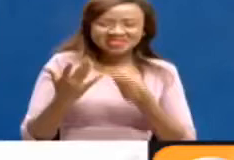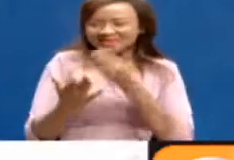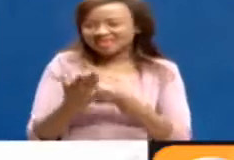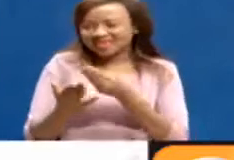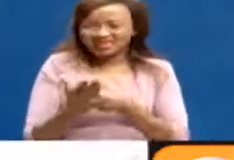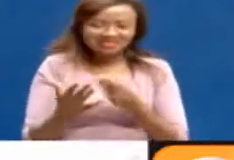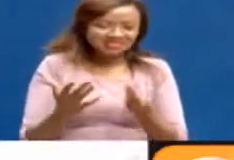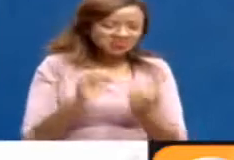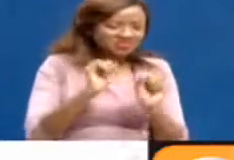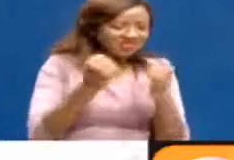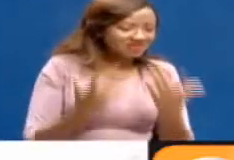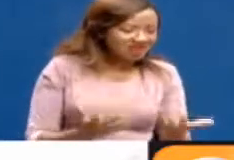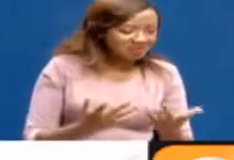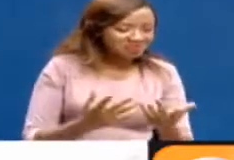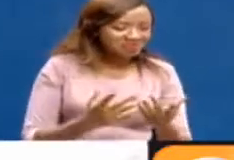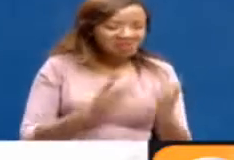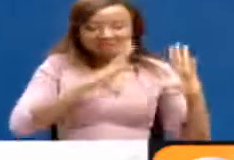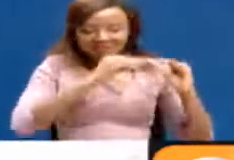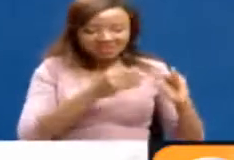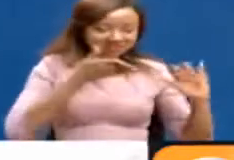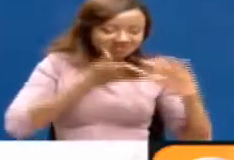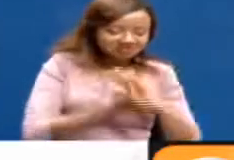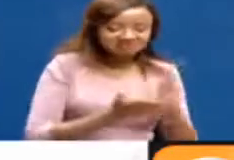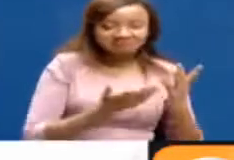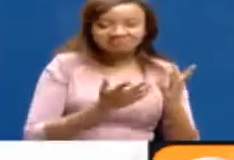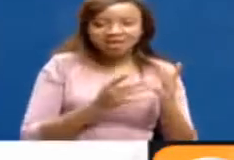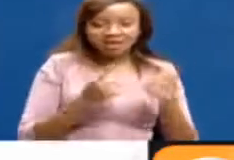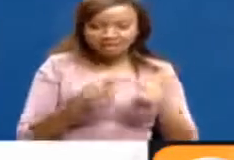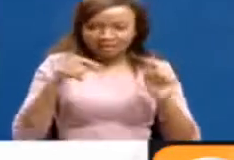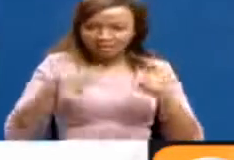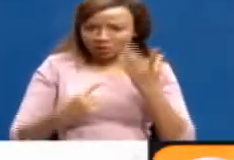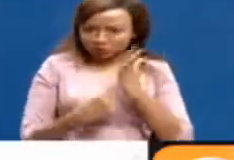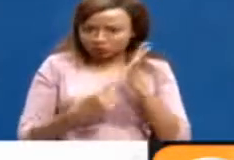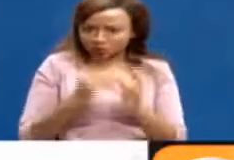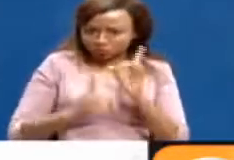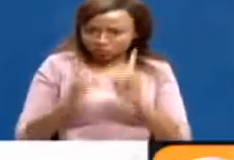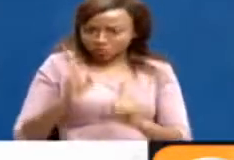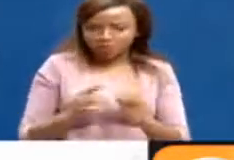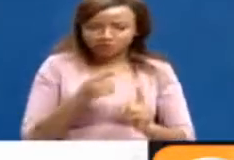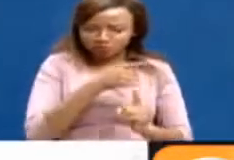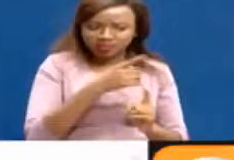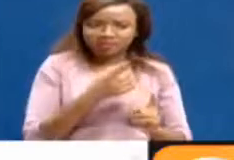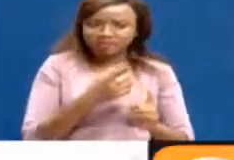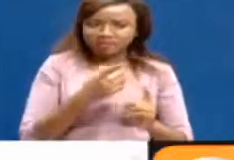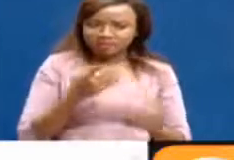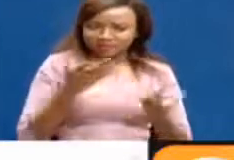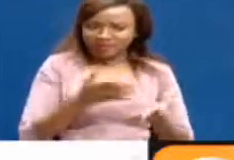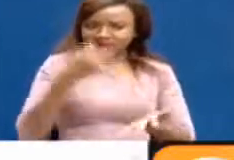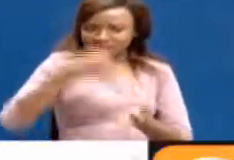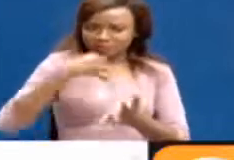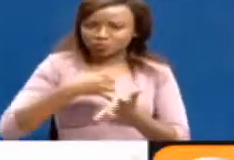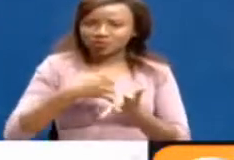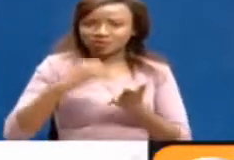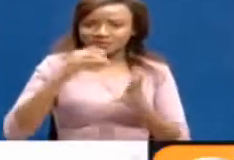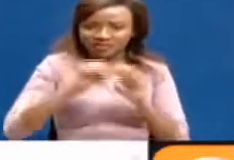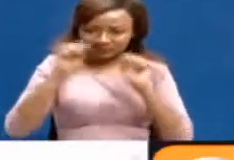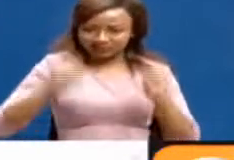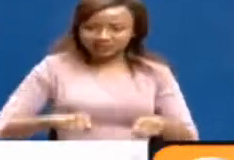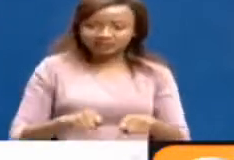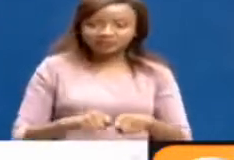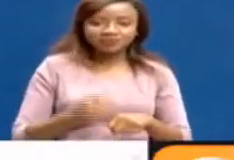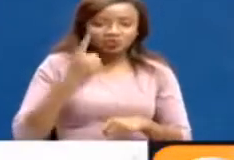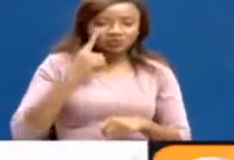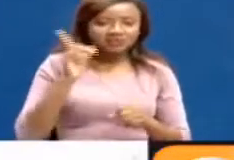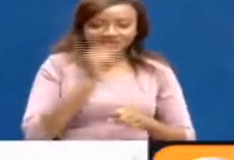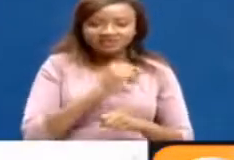now, with technology, M-Pesa, and all of this, Mshwari, etc., they're in the system. And so when you provide in Section 31 that safety nets